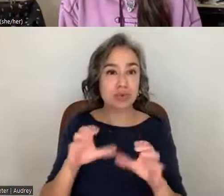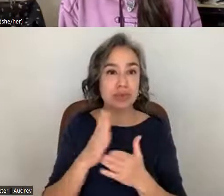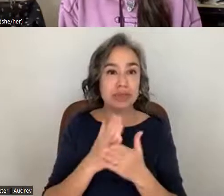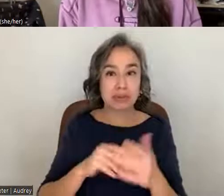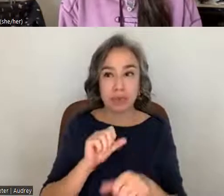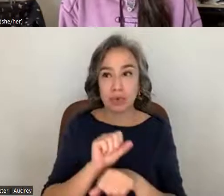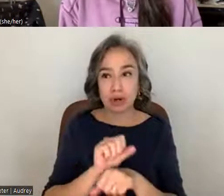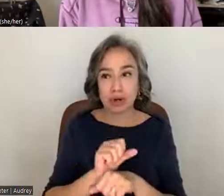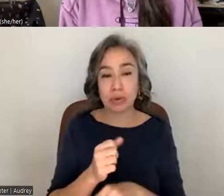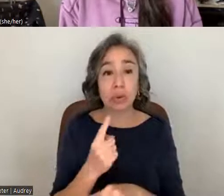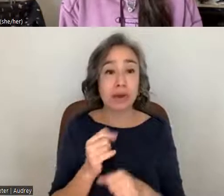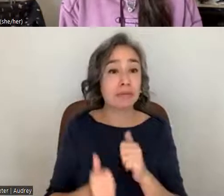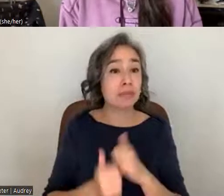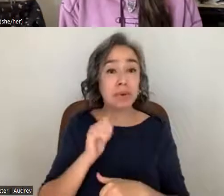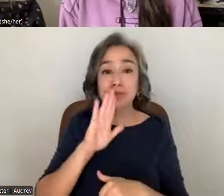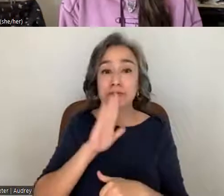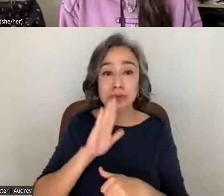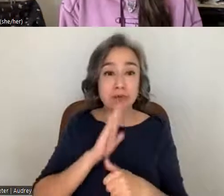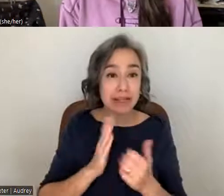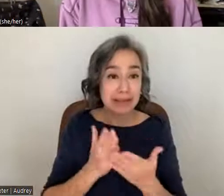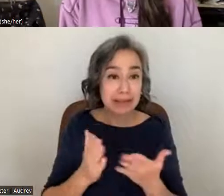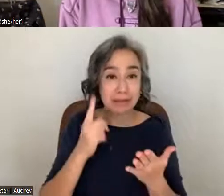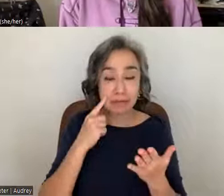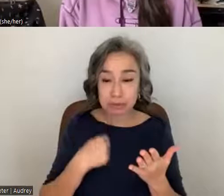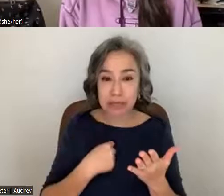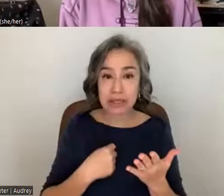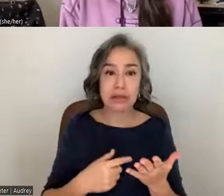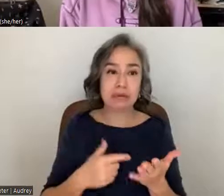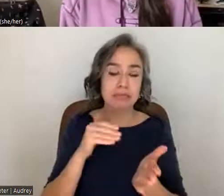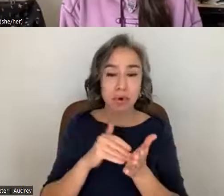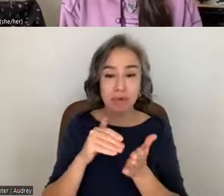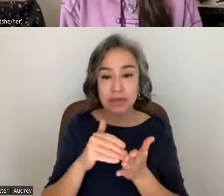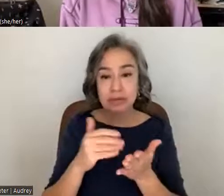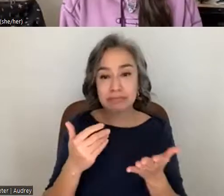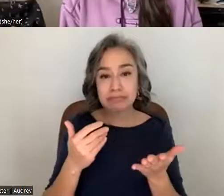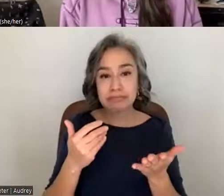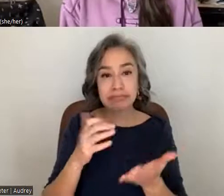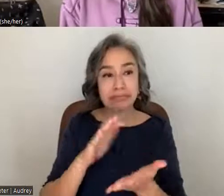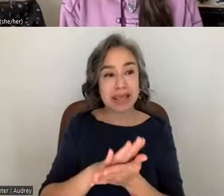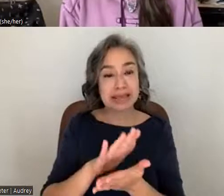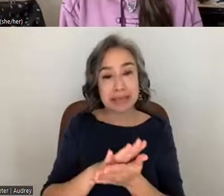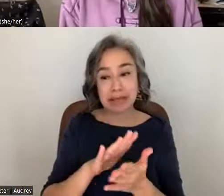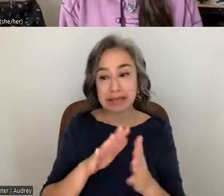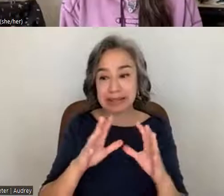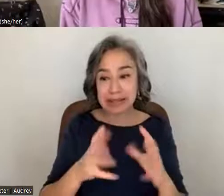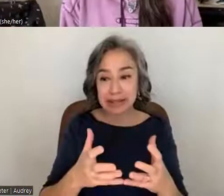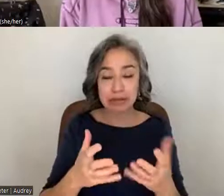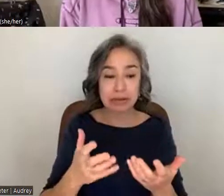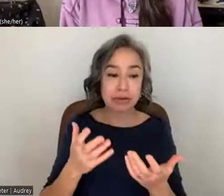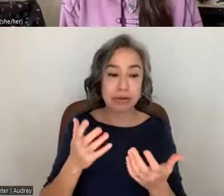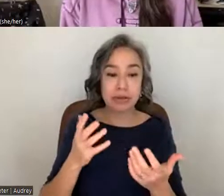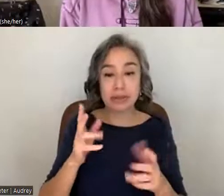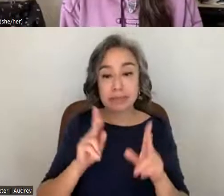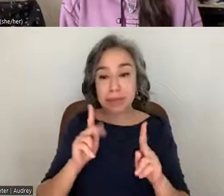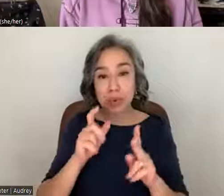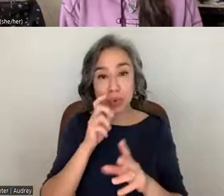most frustrating things for me is that oftentimes the academic sector and the people that acquire